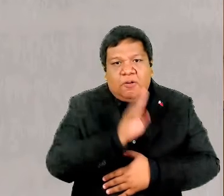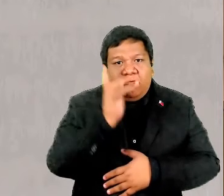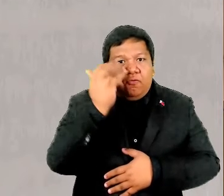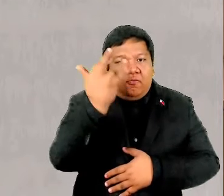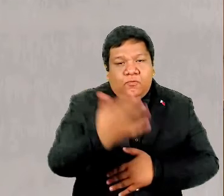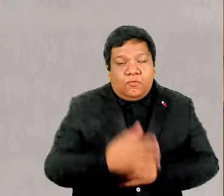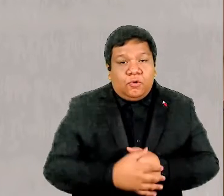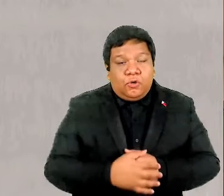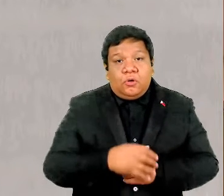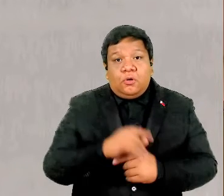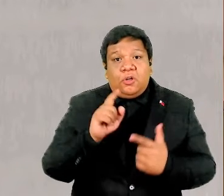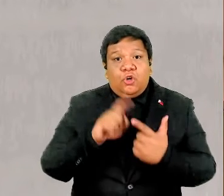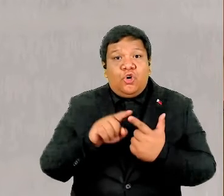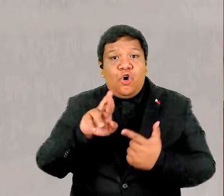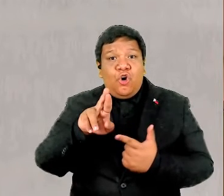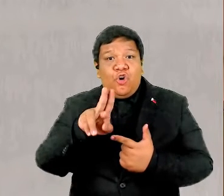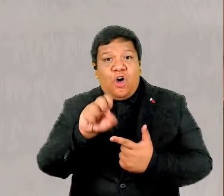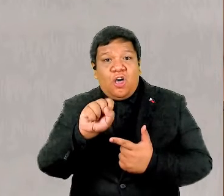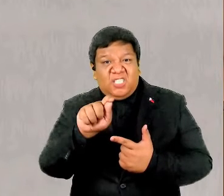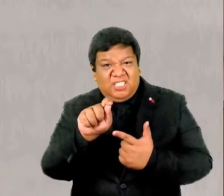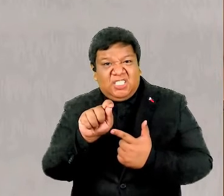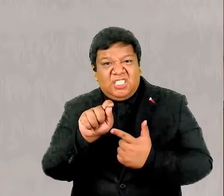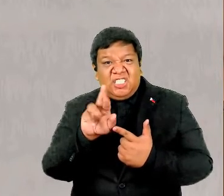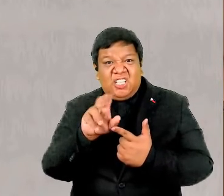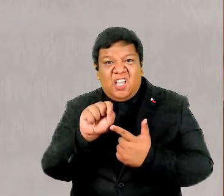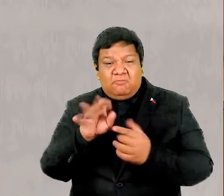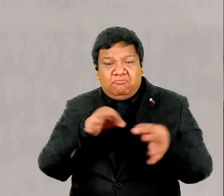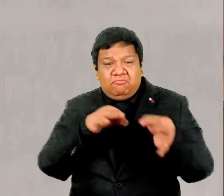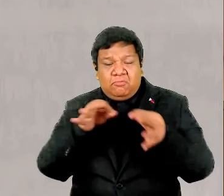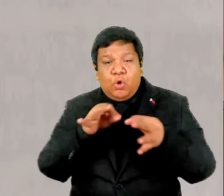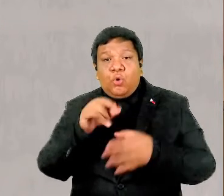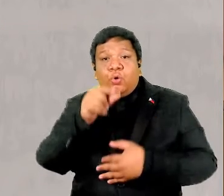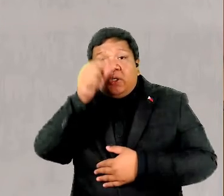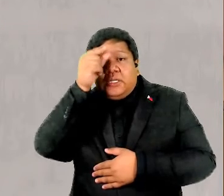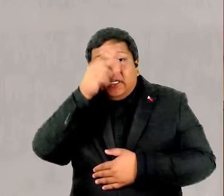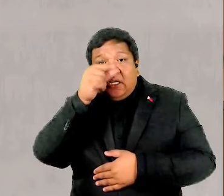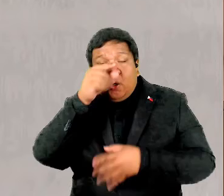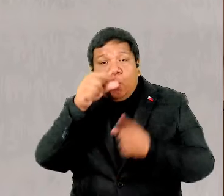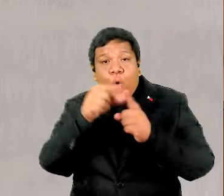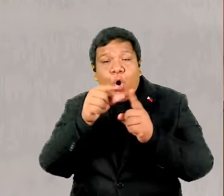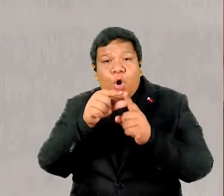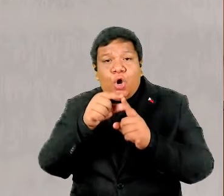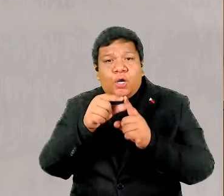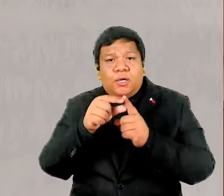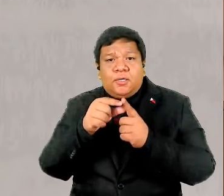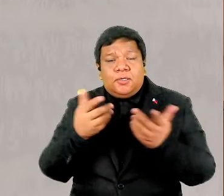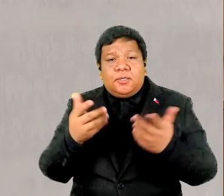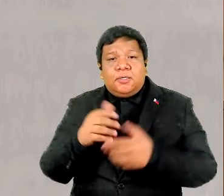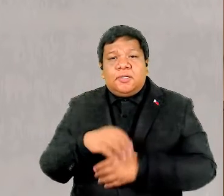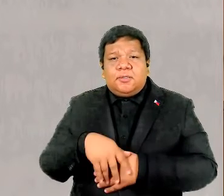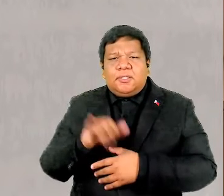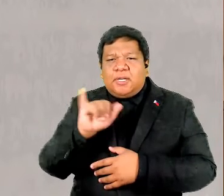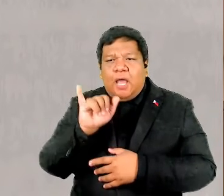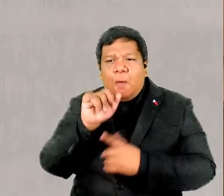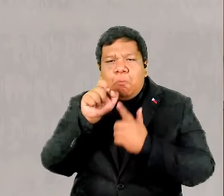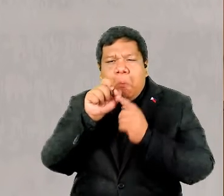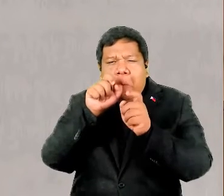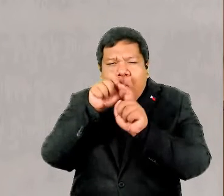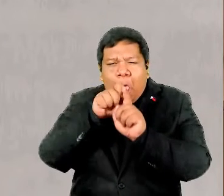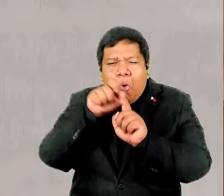says, avoid seeking things that can rust and destroy. The Greek term that is best translated for rust is eating